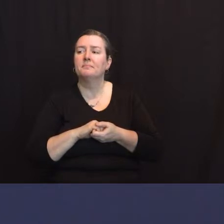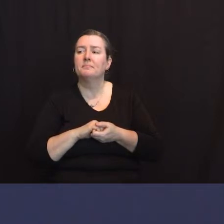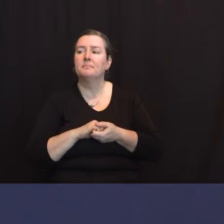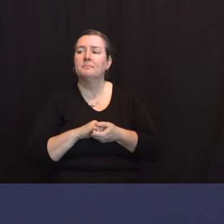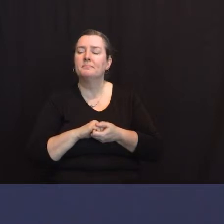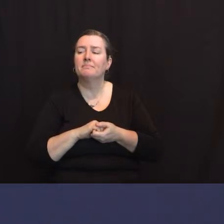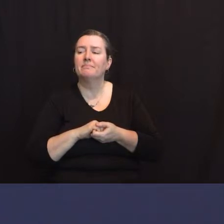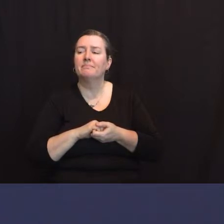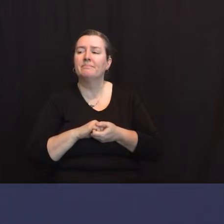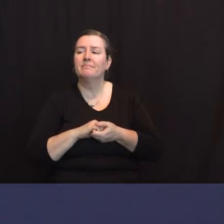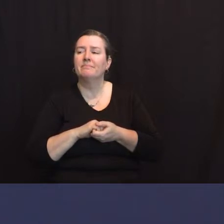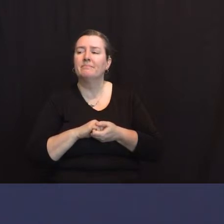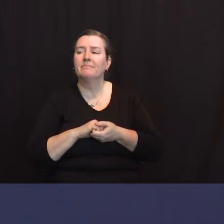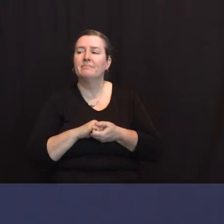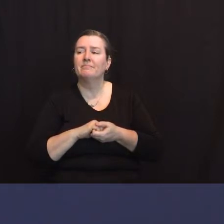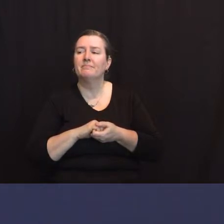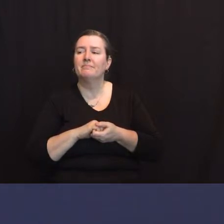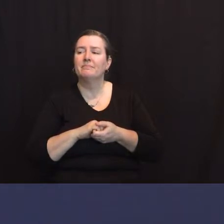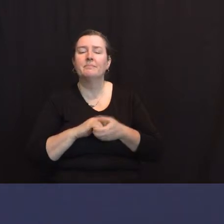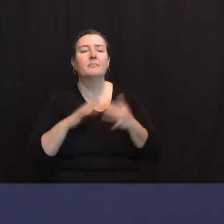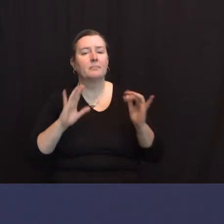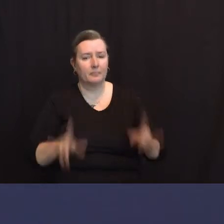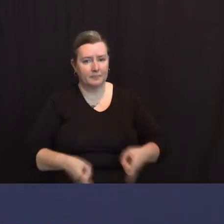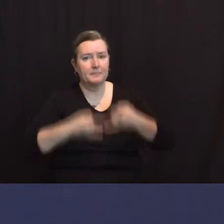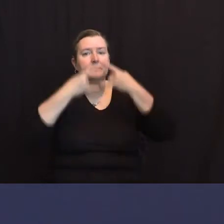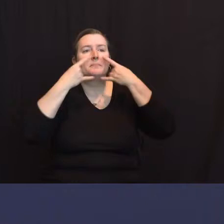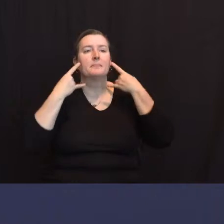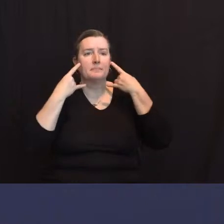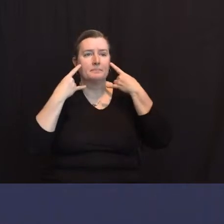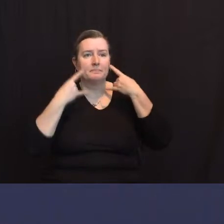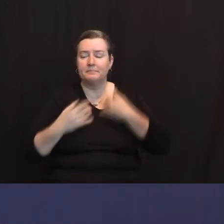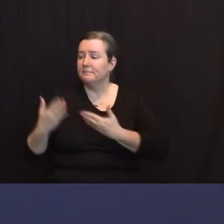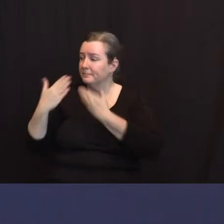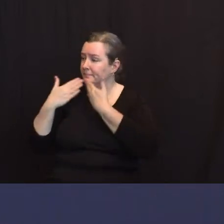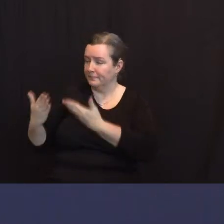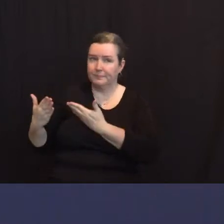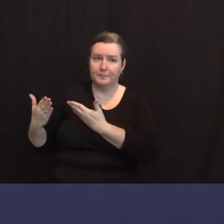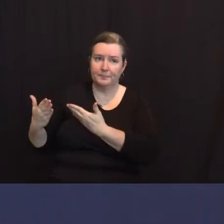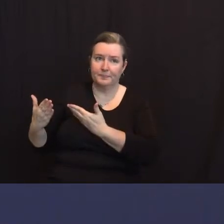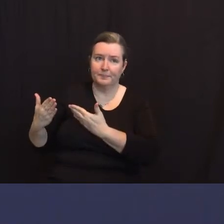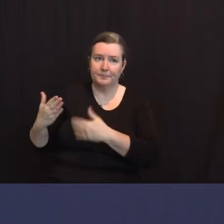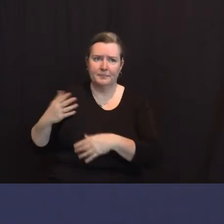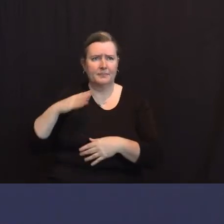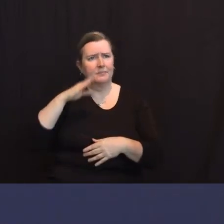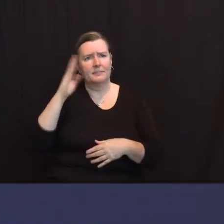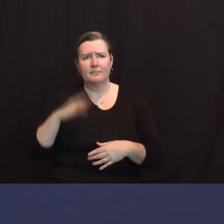Mask up. I want to thank Judy to my right, and I haven't said this ever before, Eddie to my left.